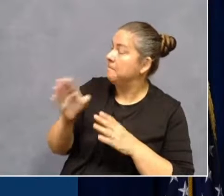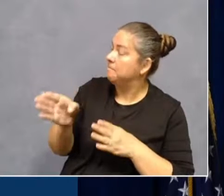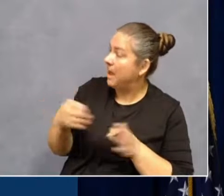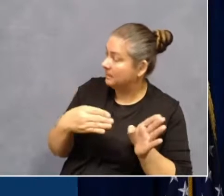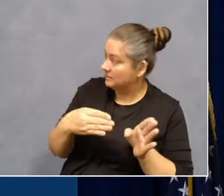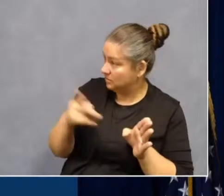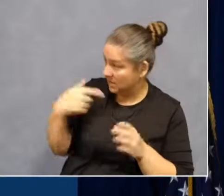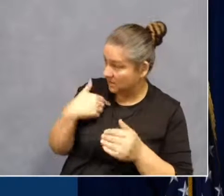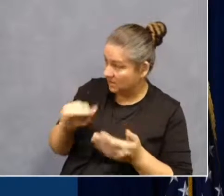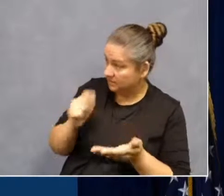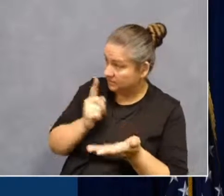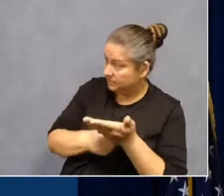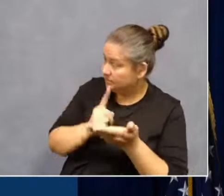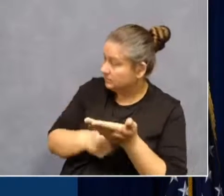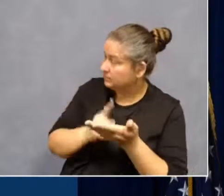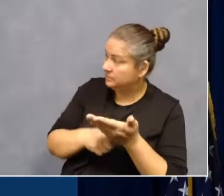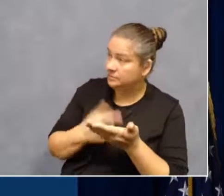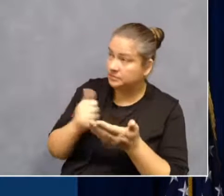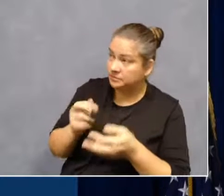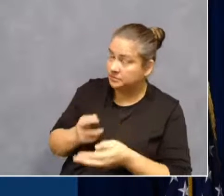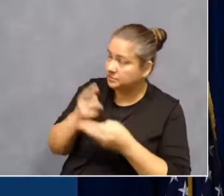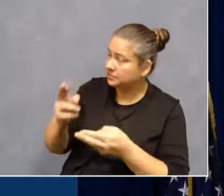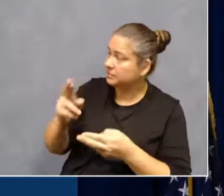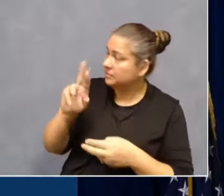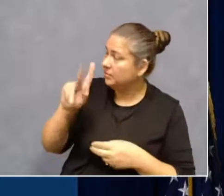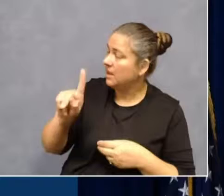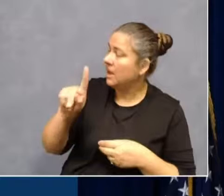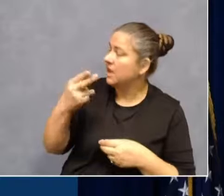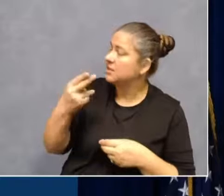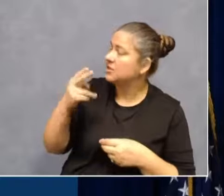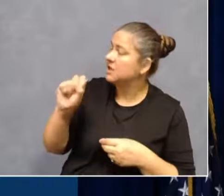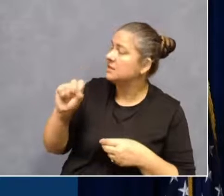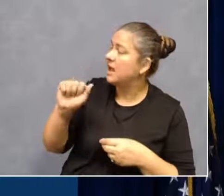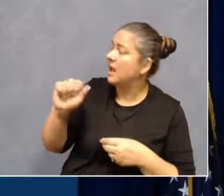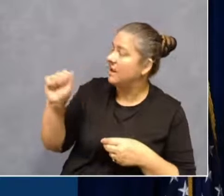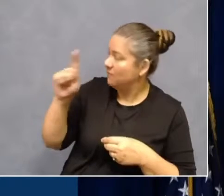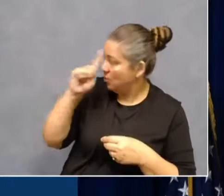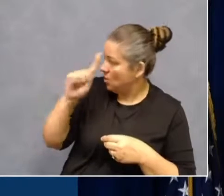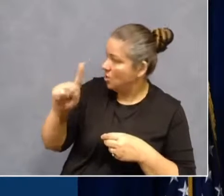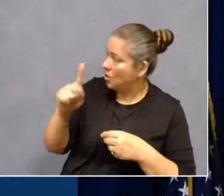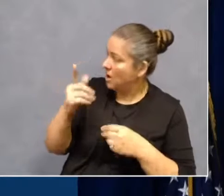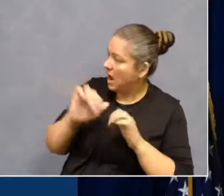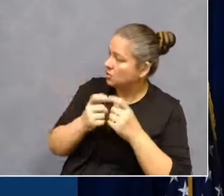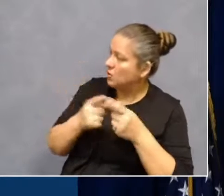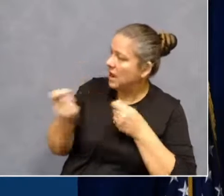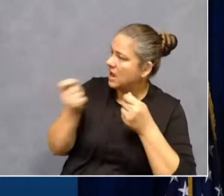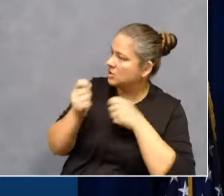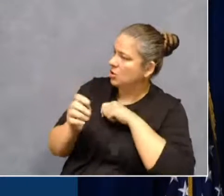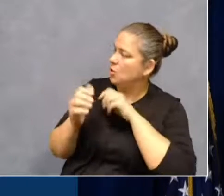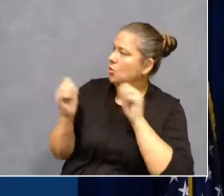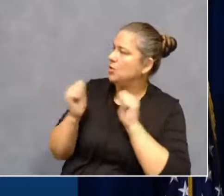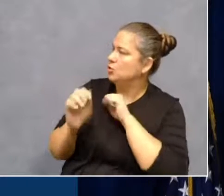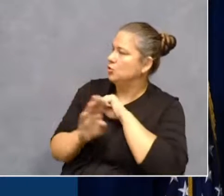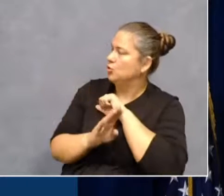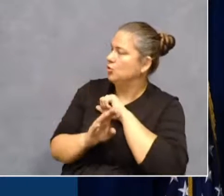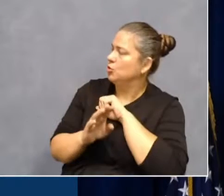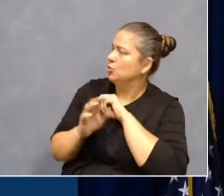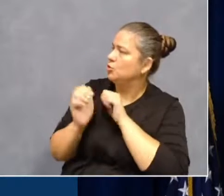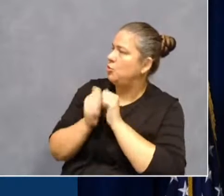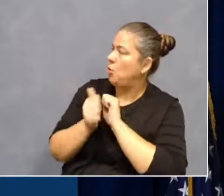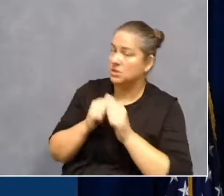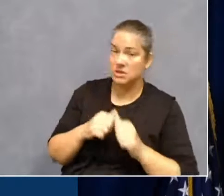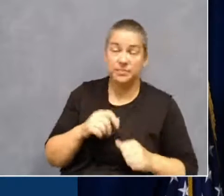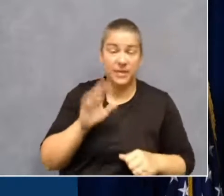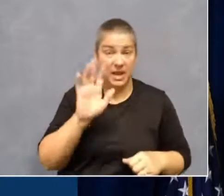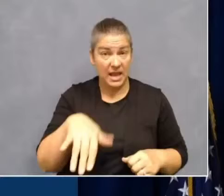with KHSAA on the remainder of fall sports season and how to handle winter sports? If we don't get a hold